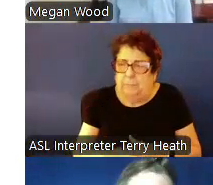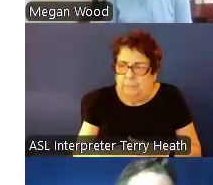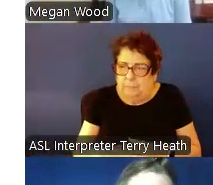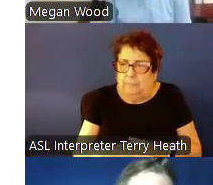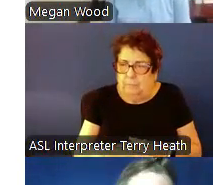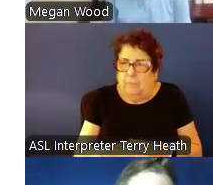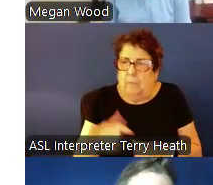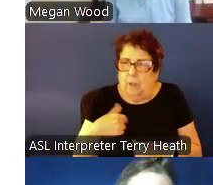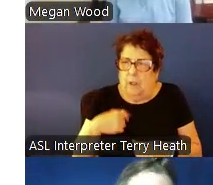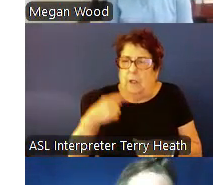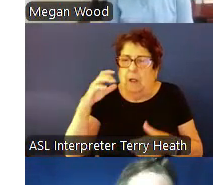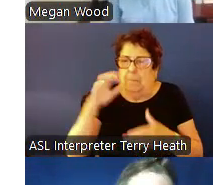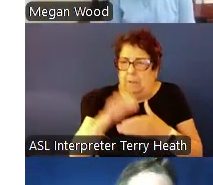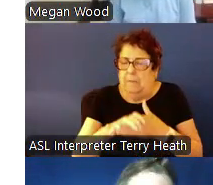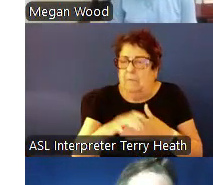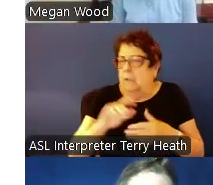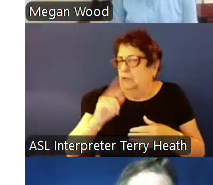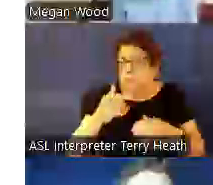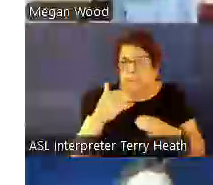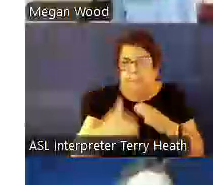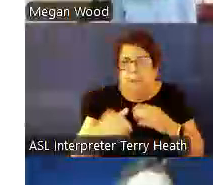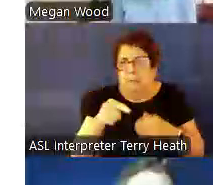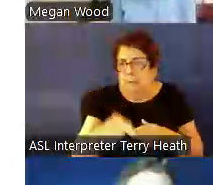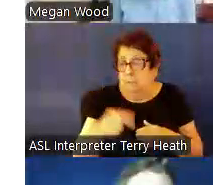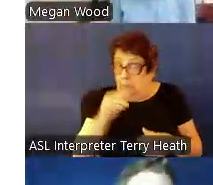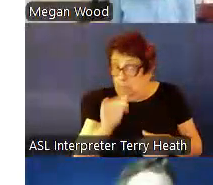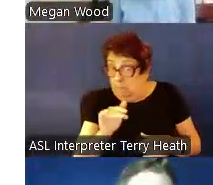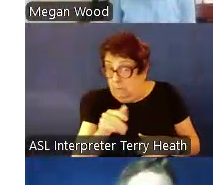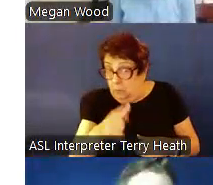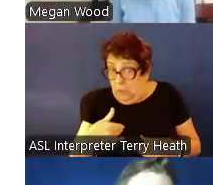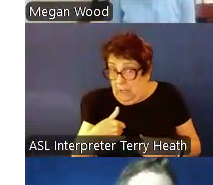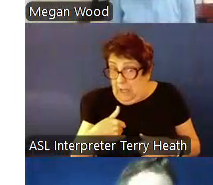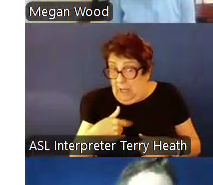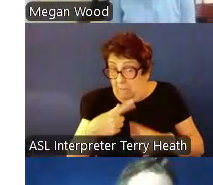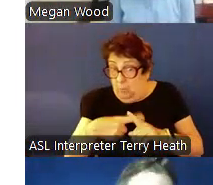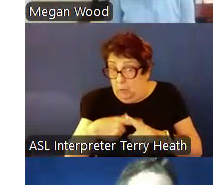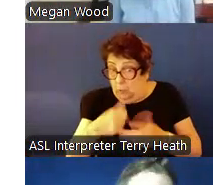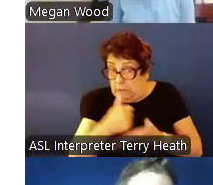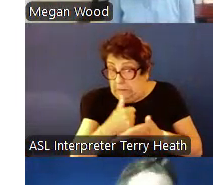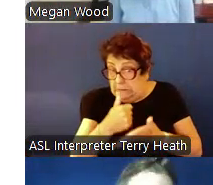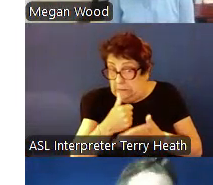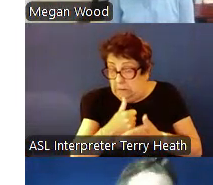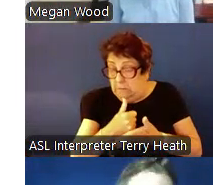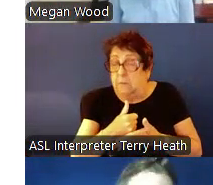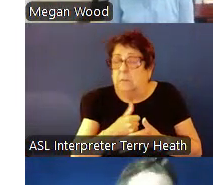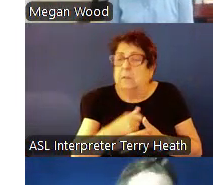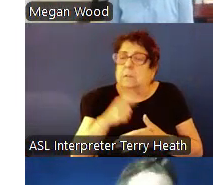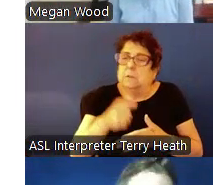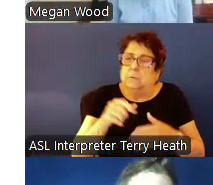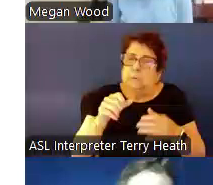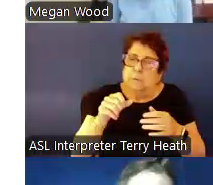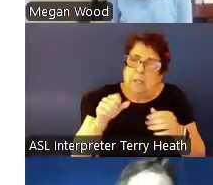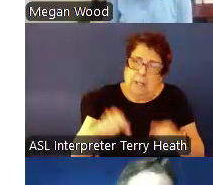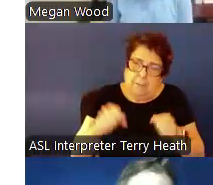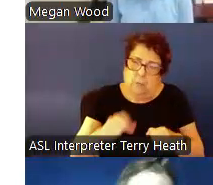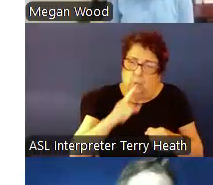emailed Annette out of the blue and said, hey, do you guys have rental assistance? And she was able to really